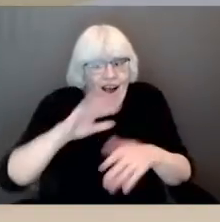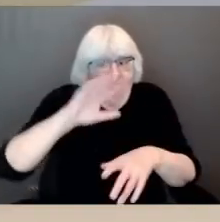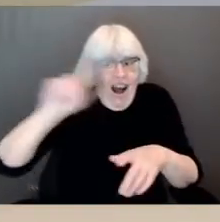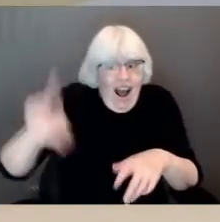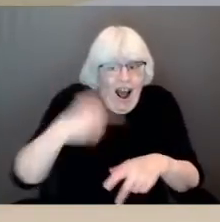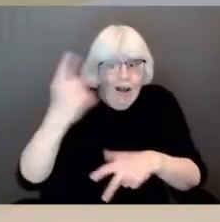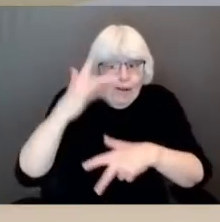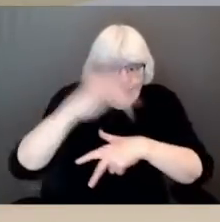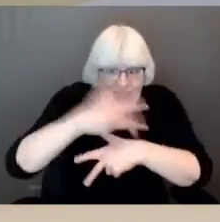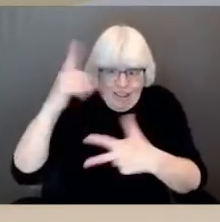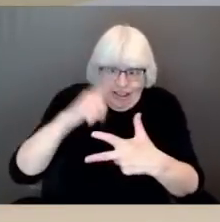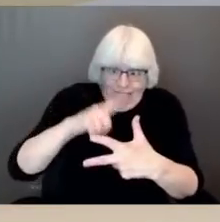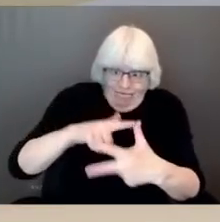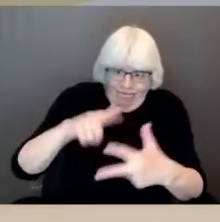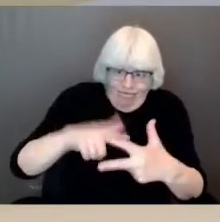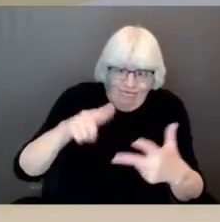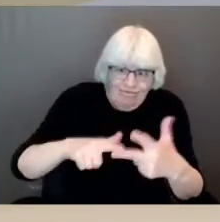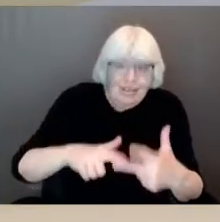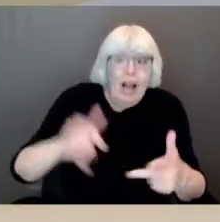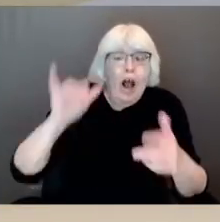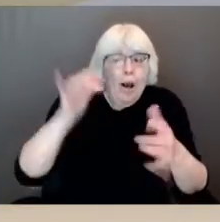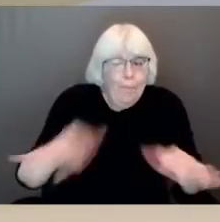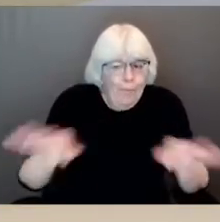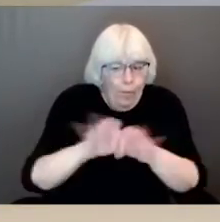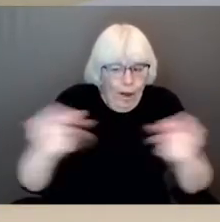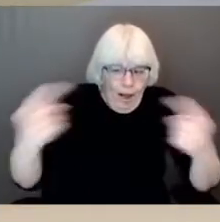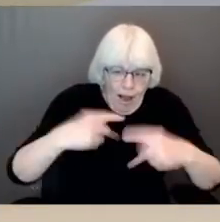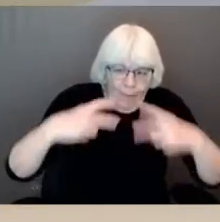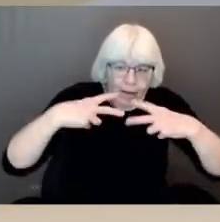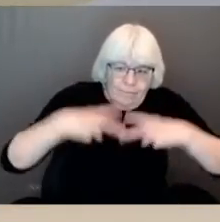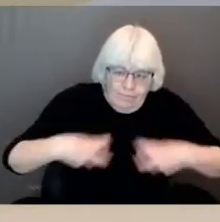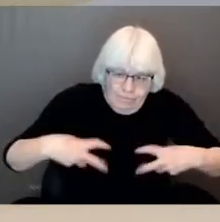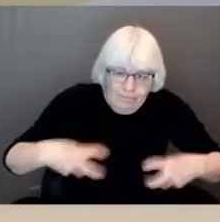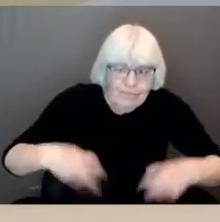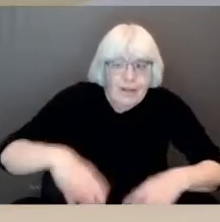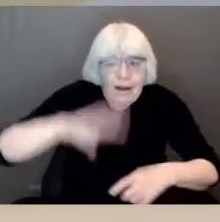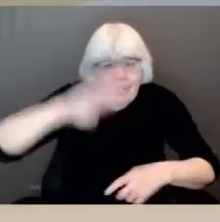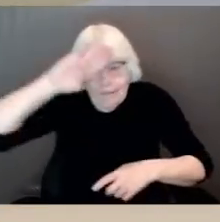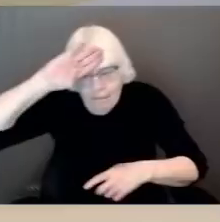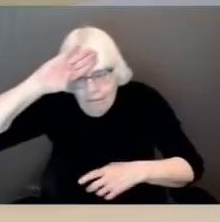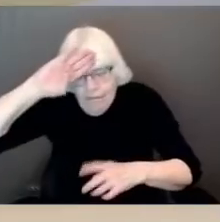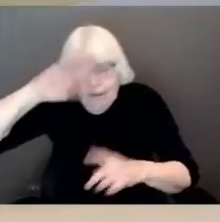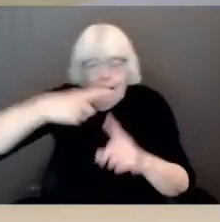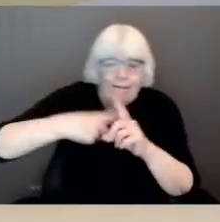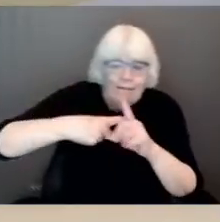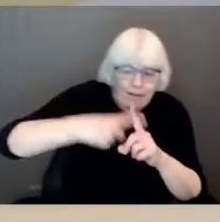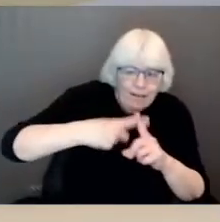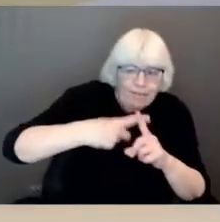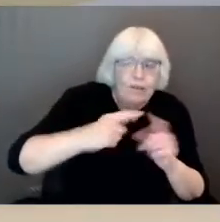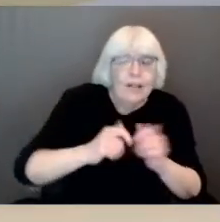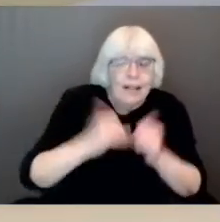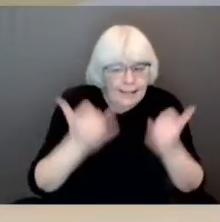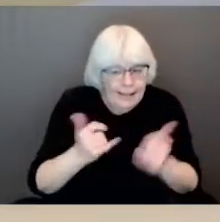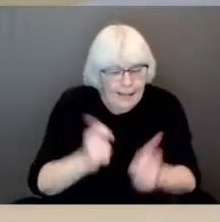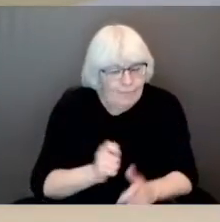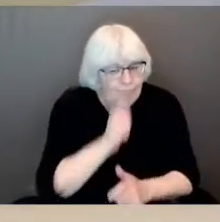for symptoms of COVID-19, and if any develop, they should be tested at one of the Health PEI testing clinics.